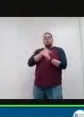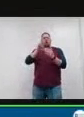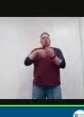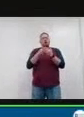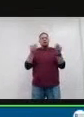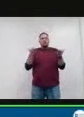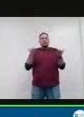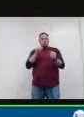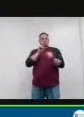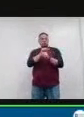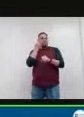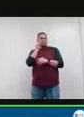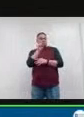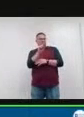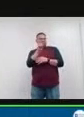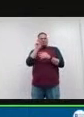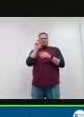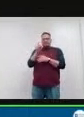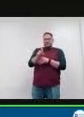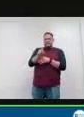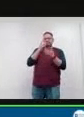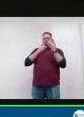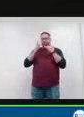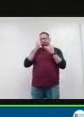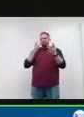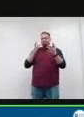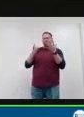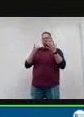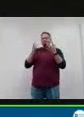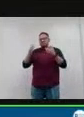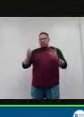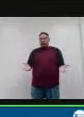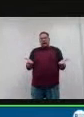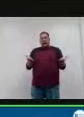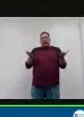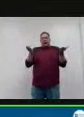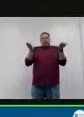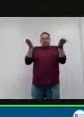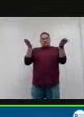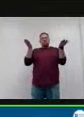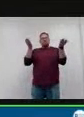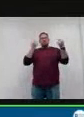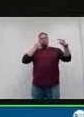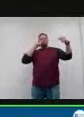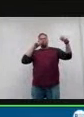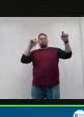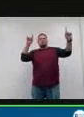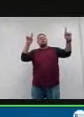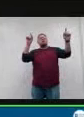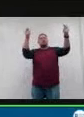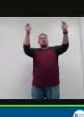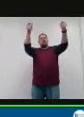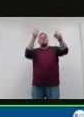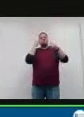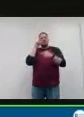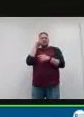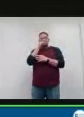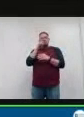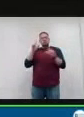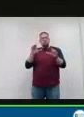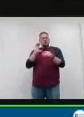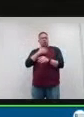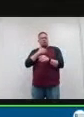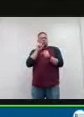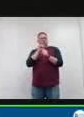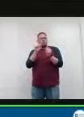towards the needs and to elevate the outcomes for kids. And then let's conduct our work with care and